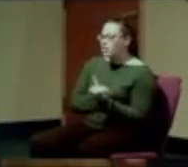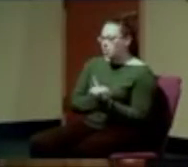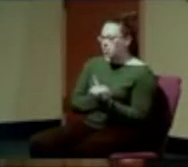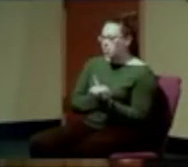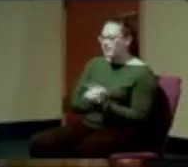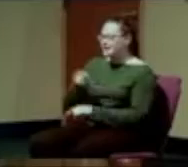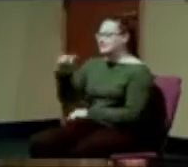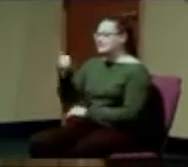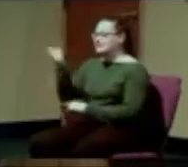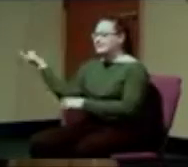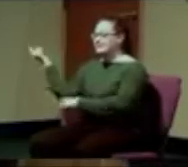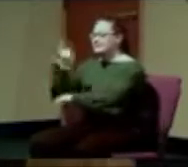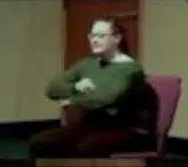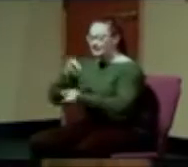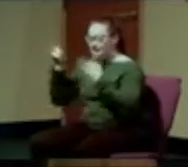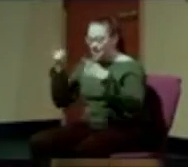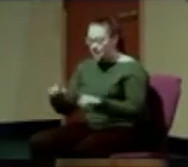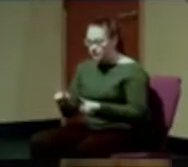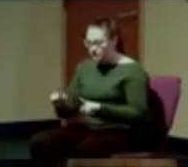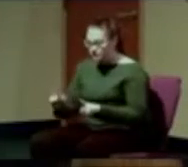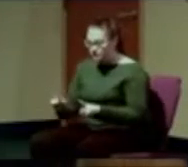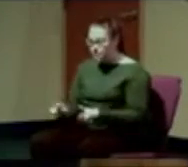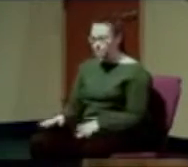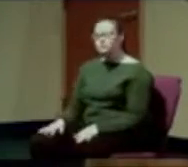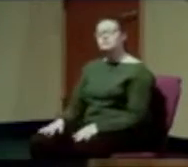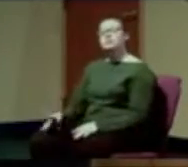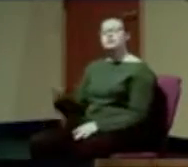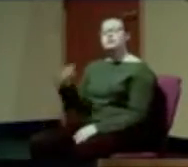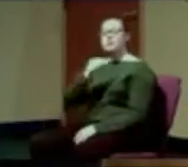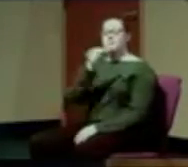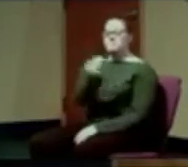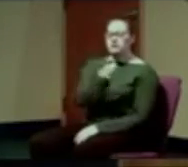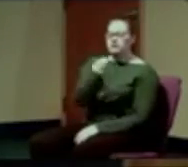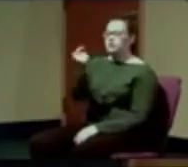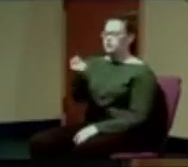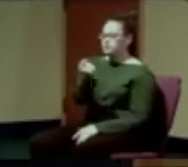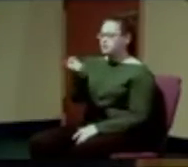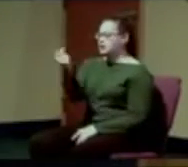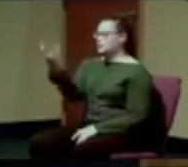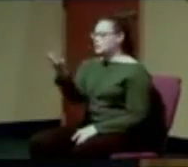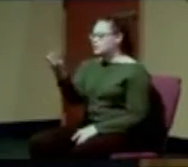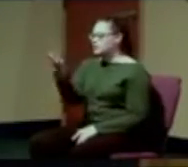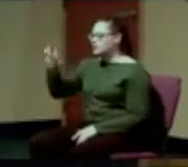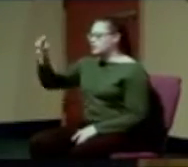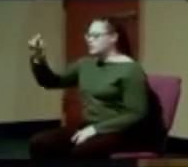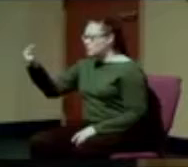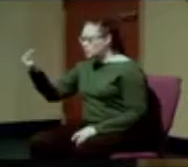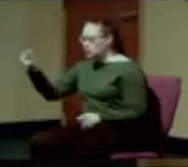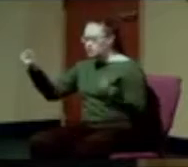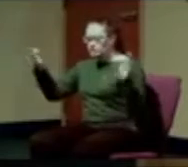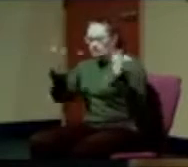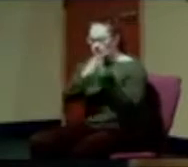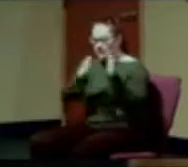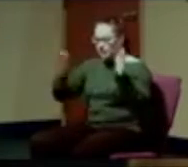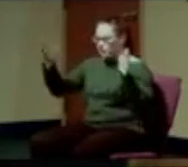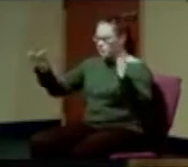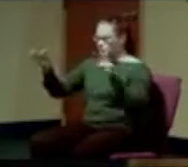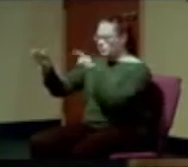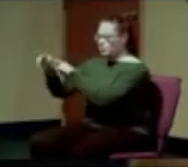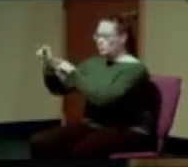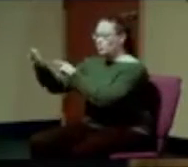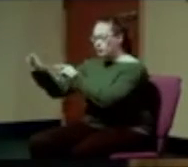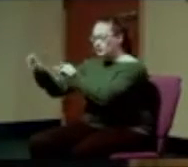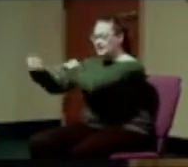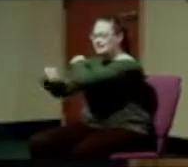same time. Sunday on the triumphal entry, Monday, Tuesday, Wednesday, Thursday will be the Passover. Now, the